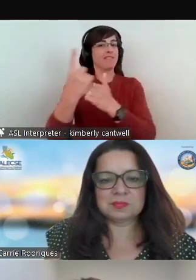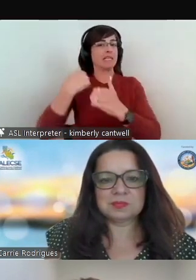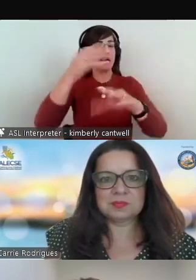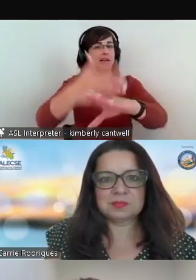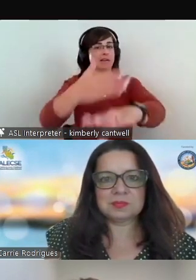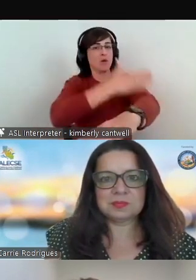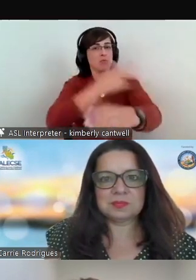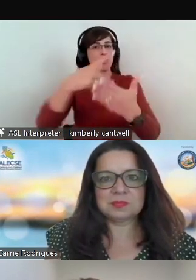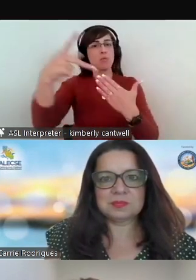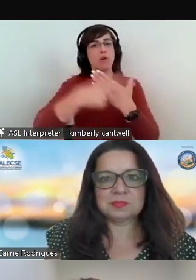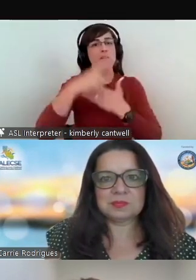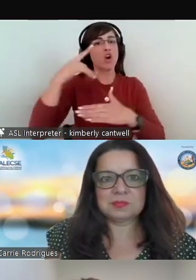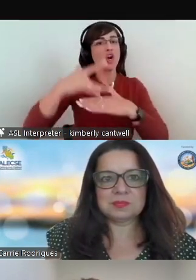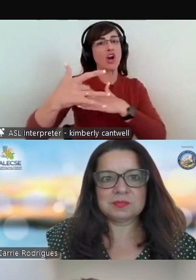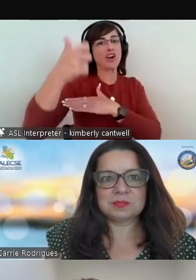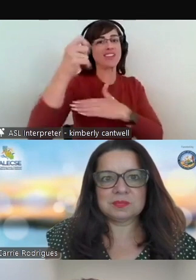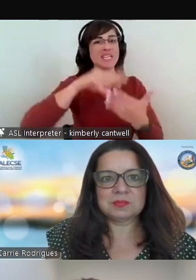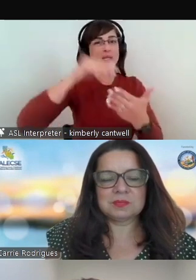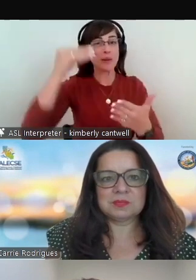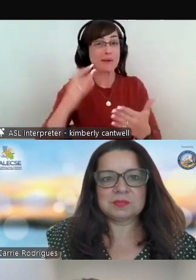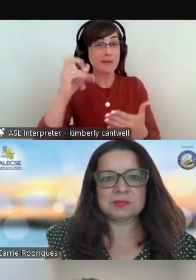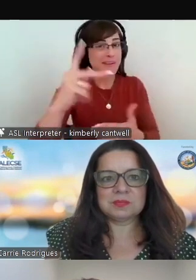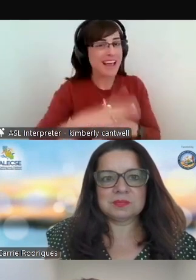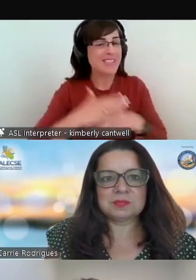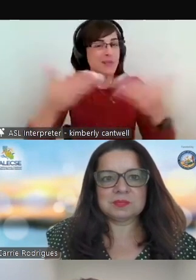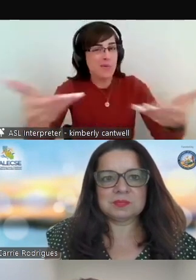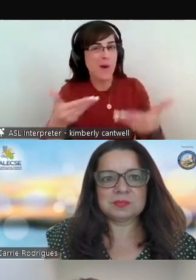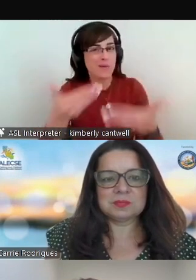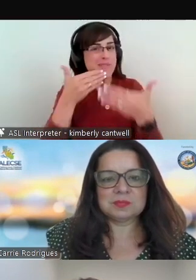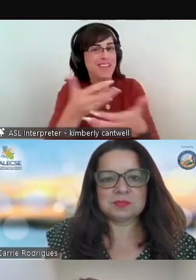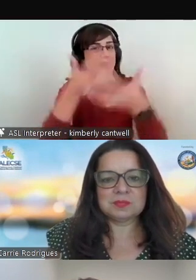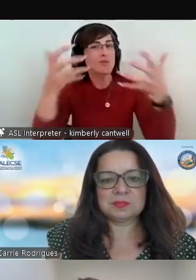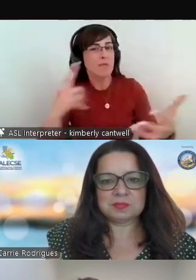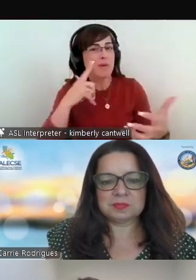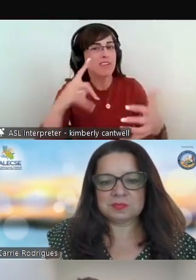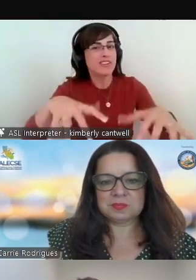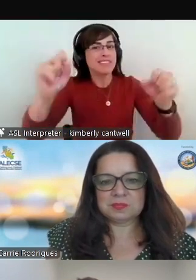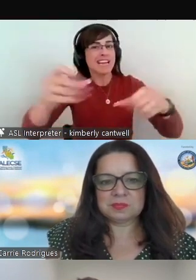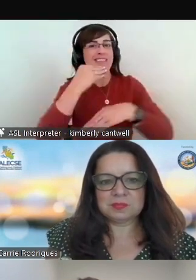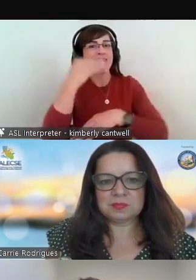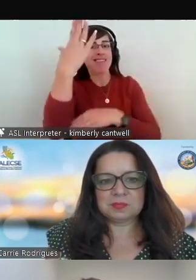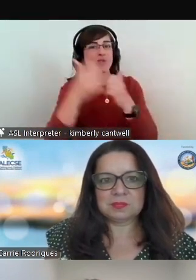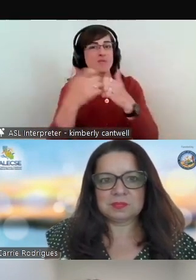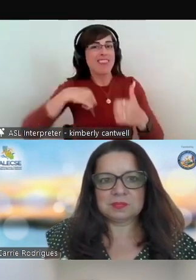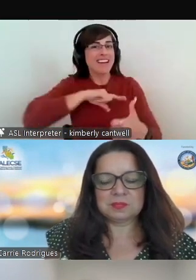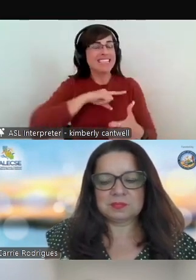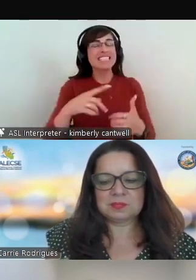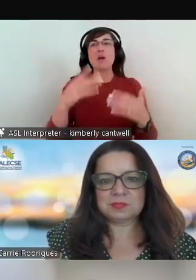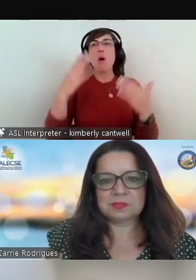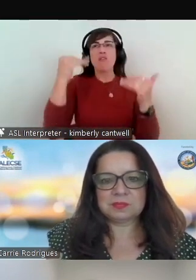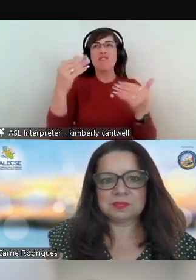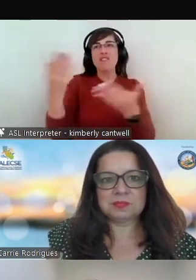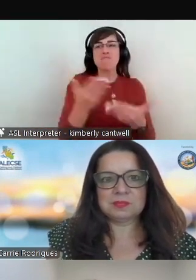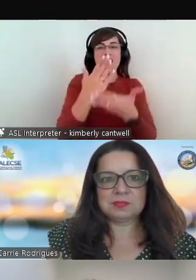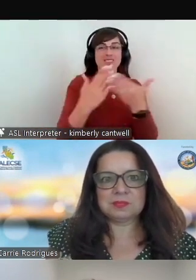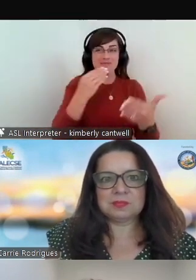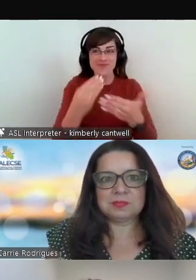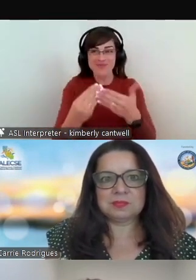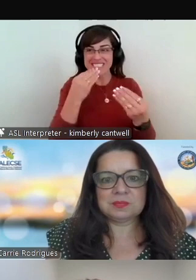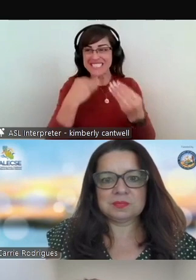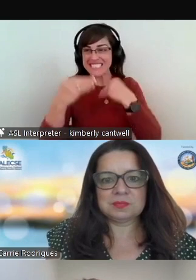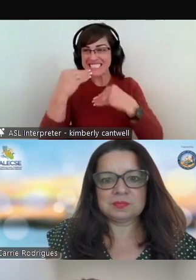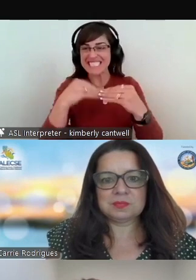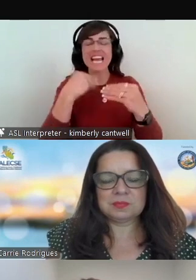improve programs for our earliest learners. So welcome. Thank you so much. Thanks for taking your lunch. I hope you brought something good to eat and you could